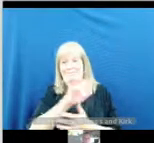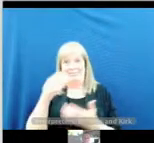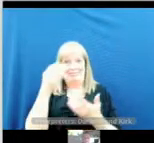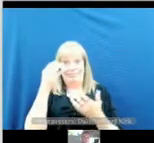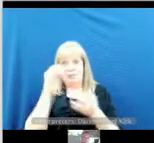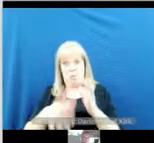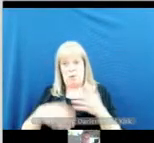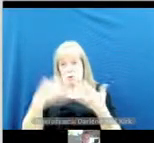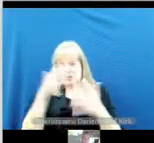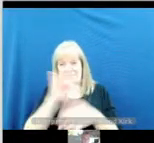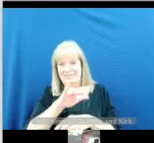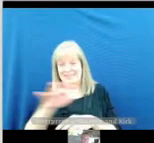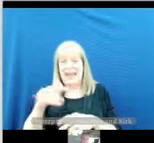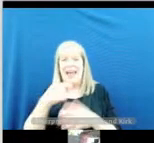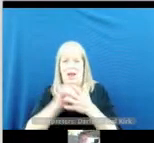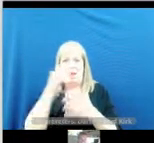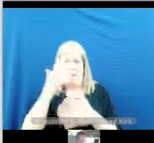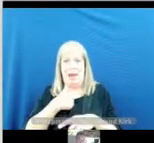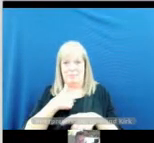This is why I'm spelling it on